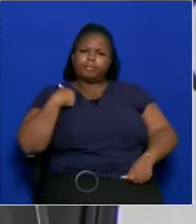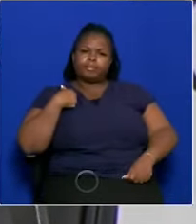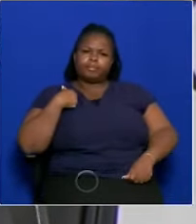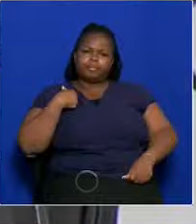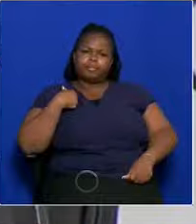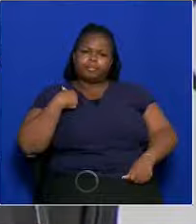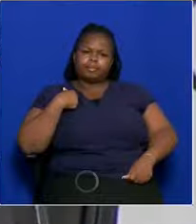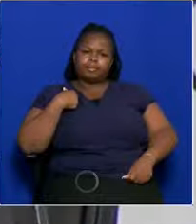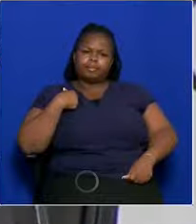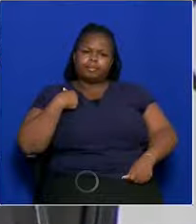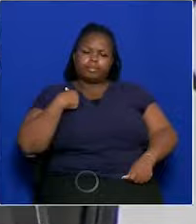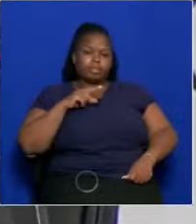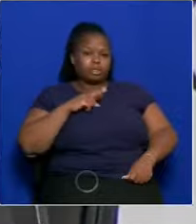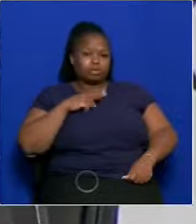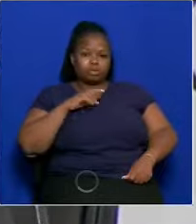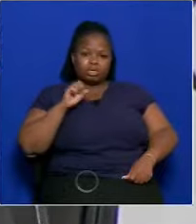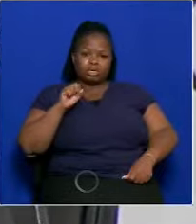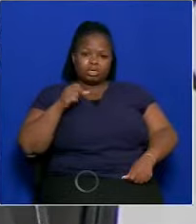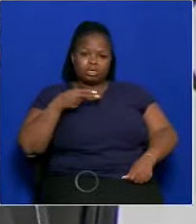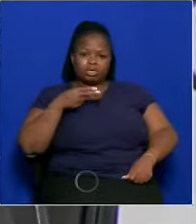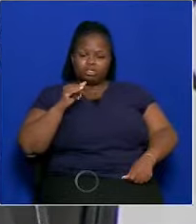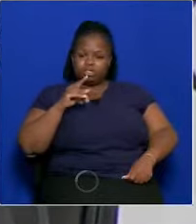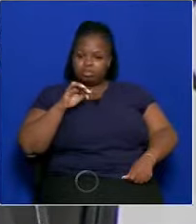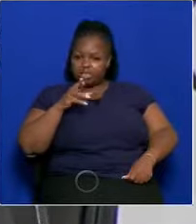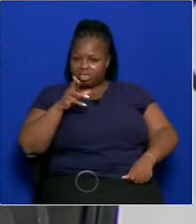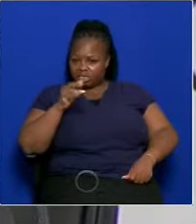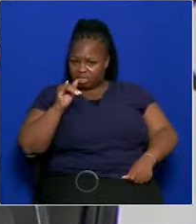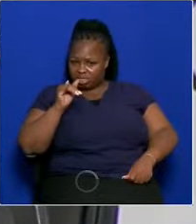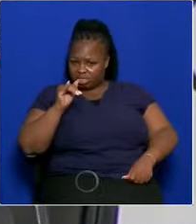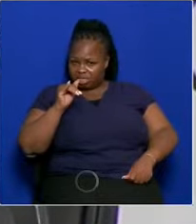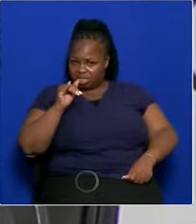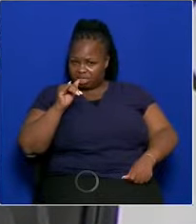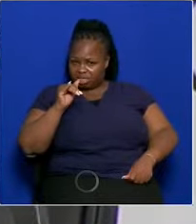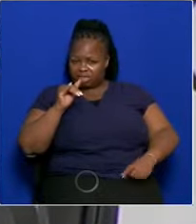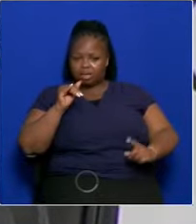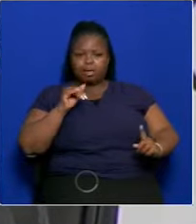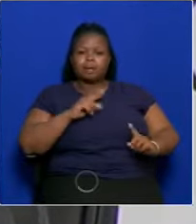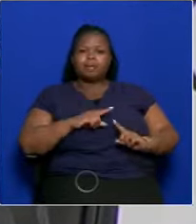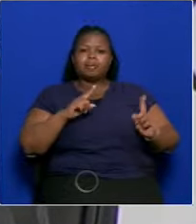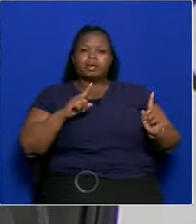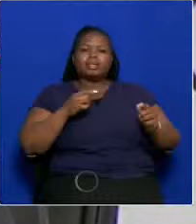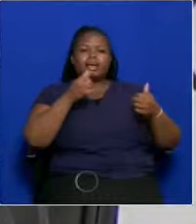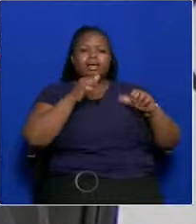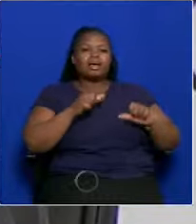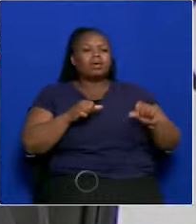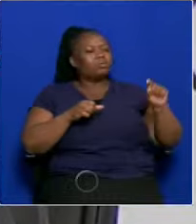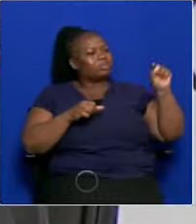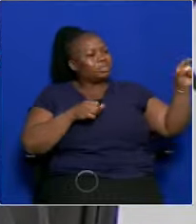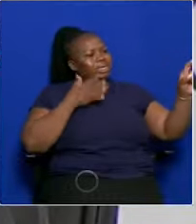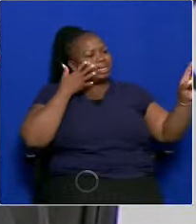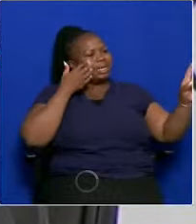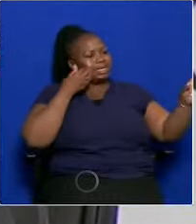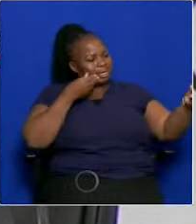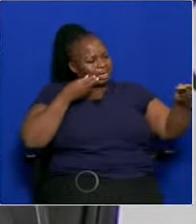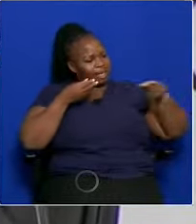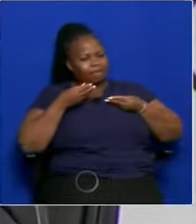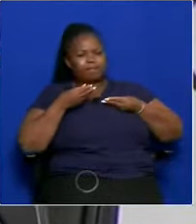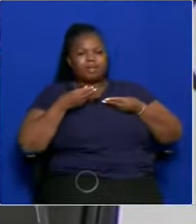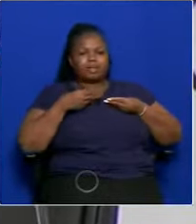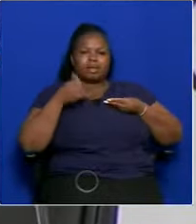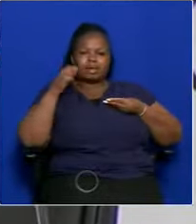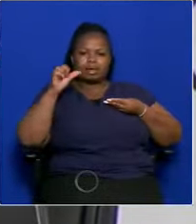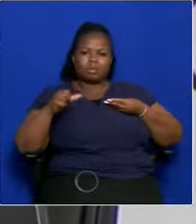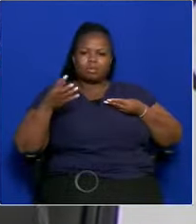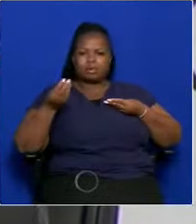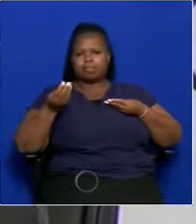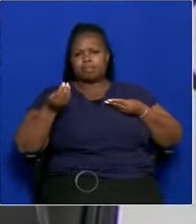why I wrote Shibiri. But the account was given to me by Matlala, and that I can only